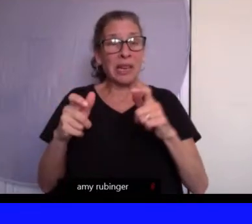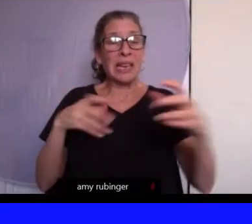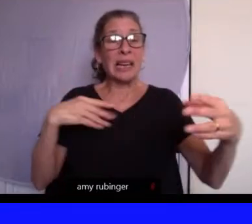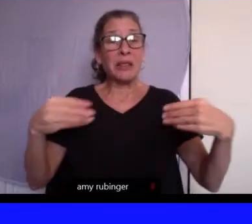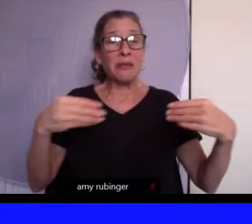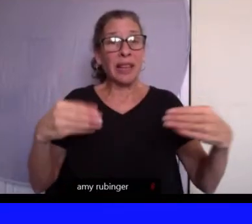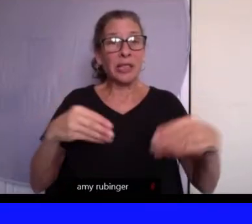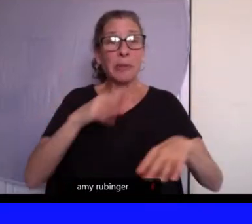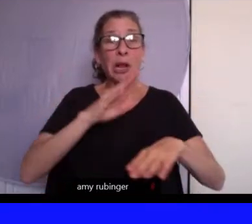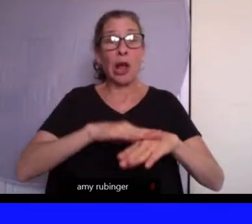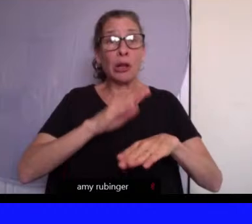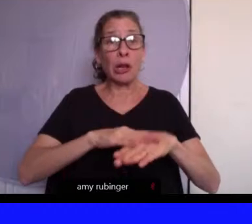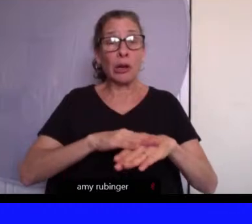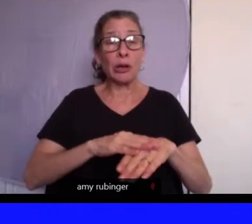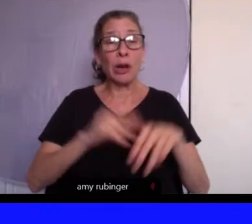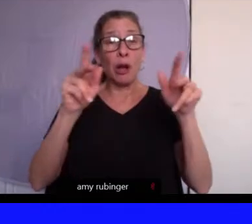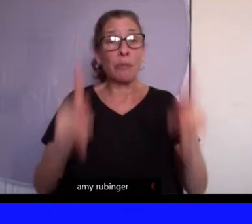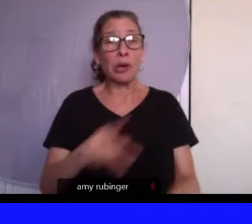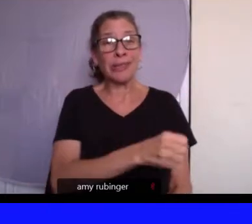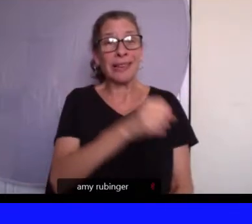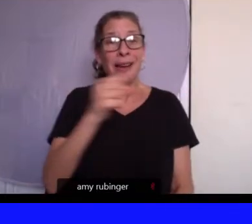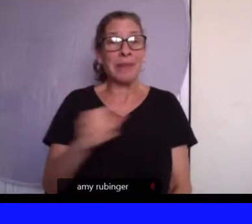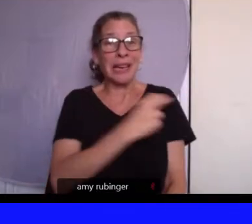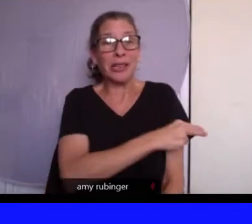Any other questions or comments from board members?